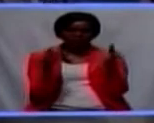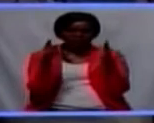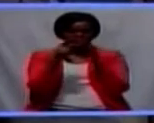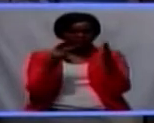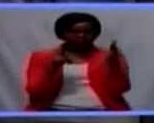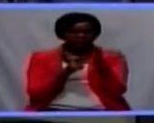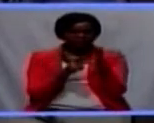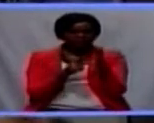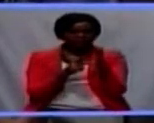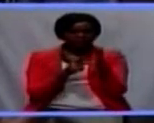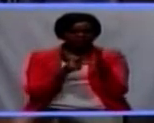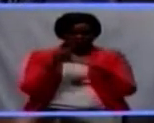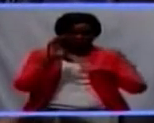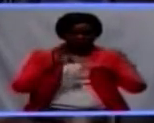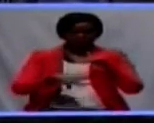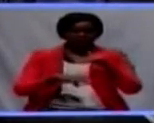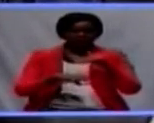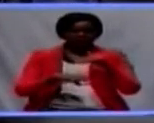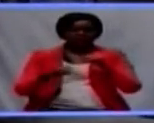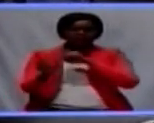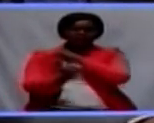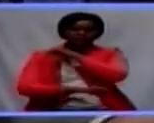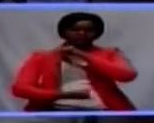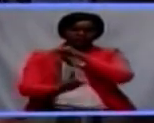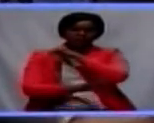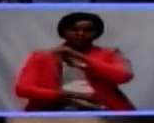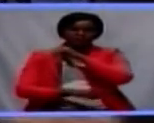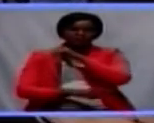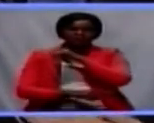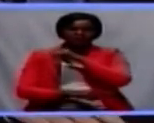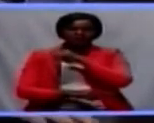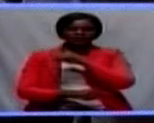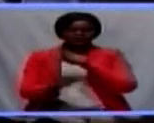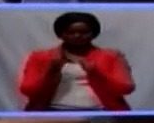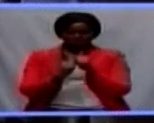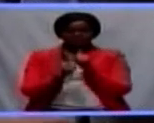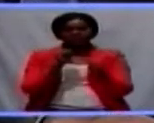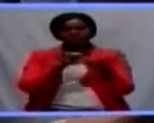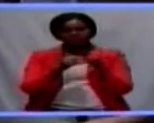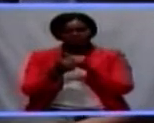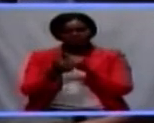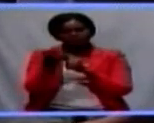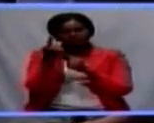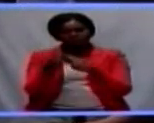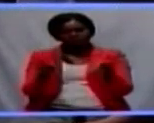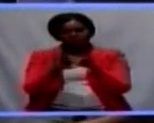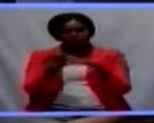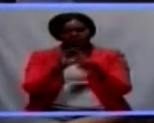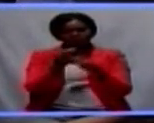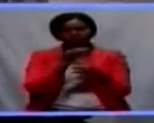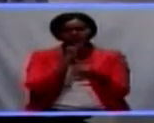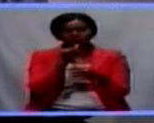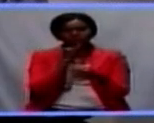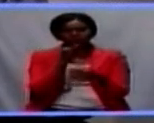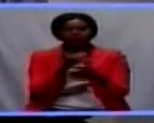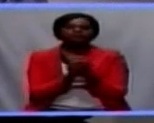principle rather than the penalties that is the current issue, whether one is in court or not.